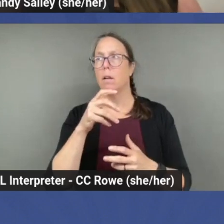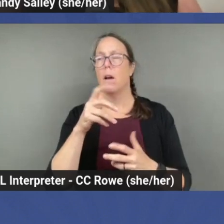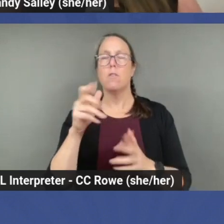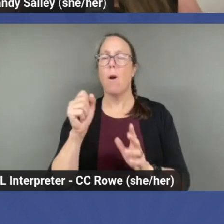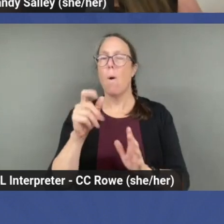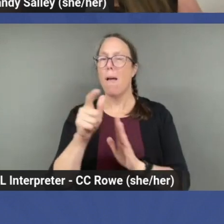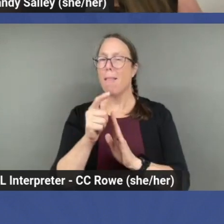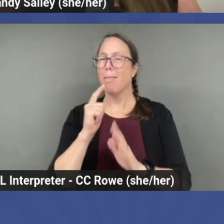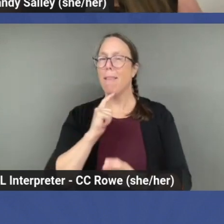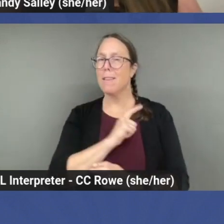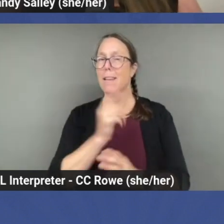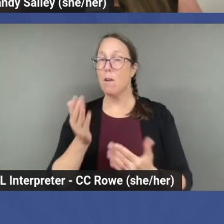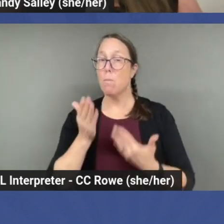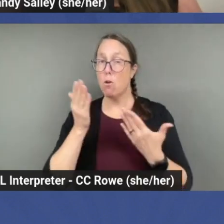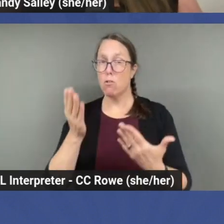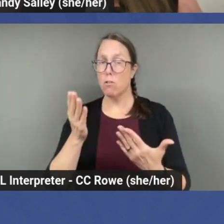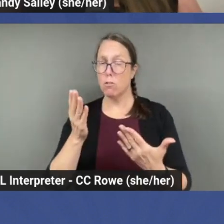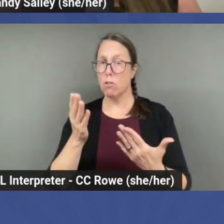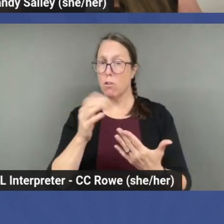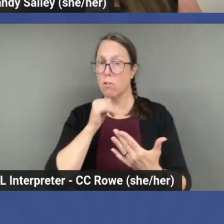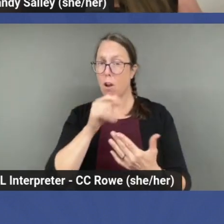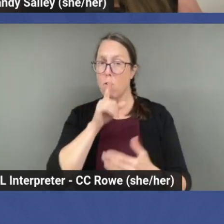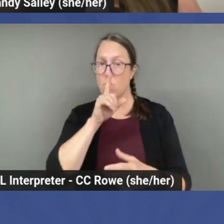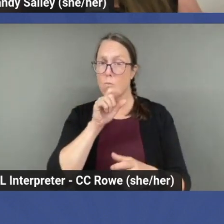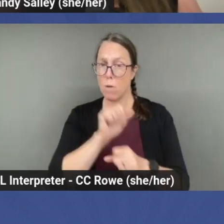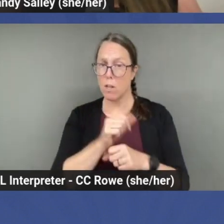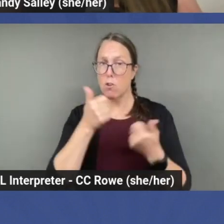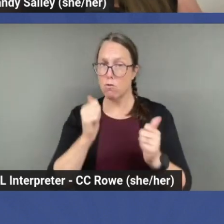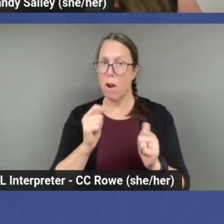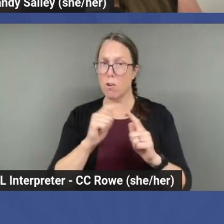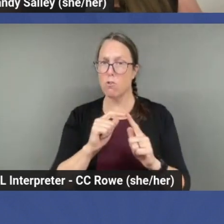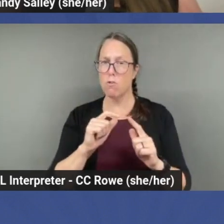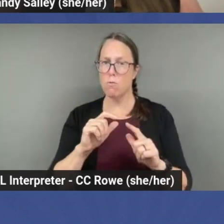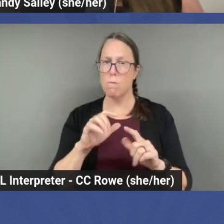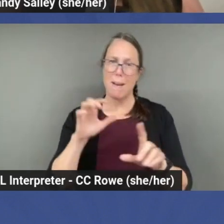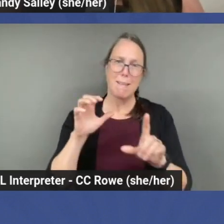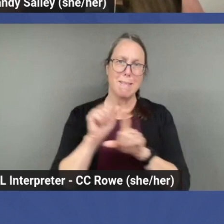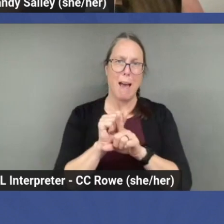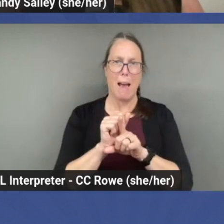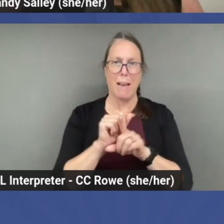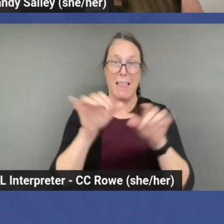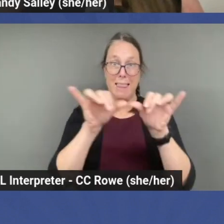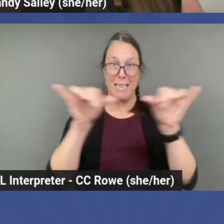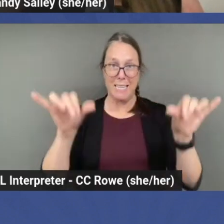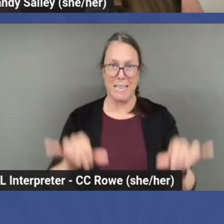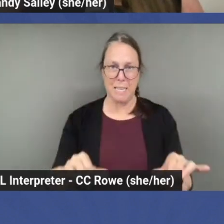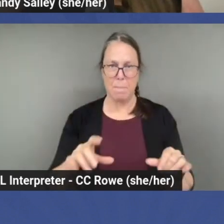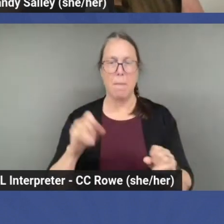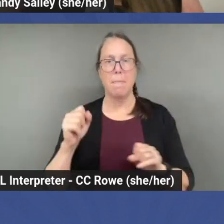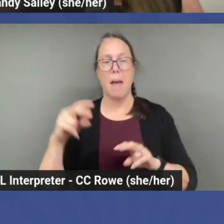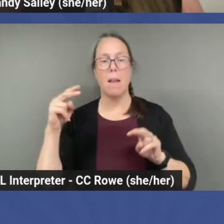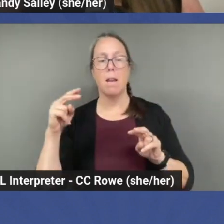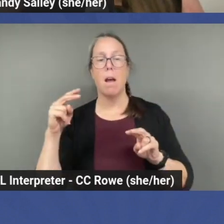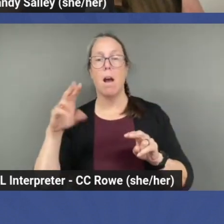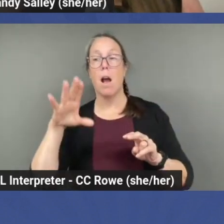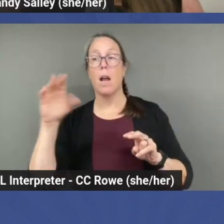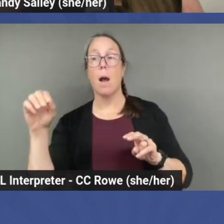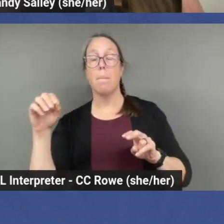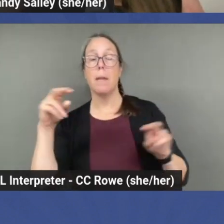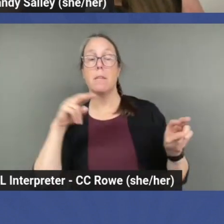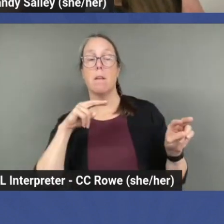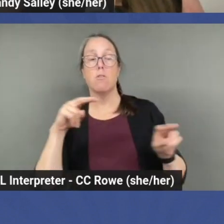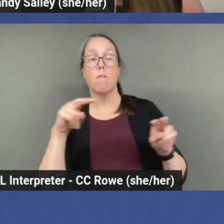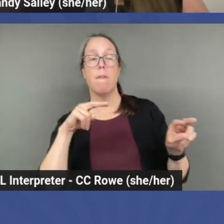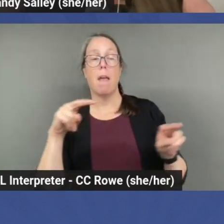proposals are really trying to attack the system at hand, the surveillance capitalist business model, where these companies are collecting as